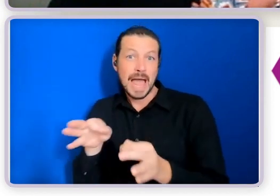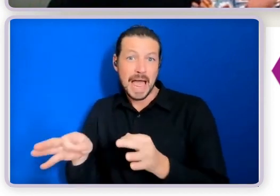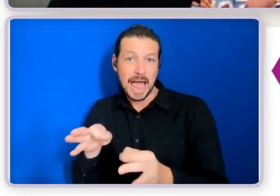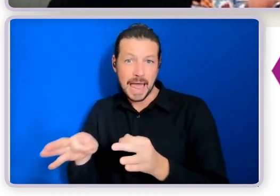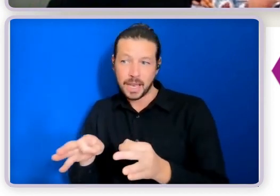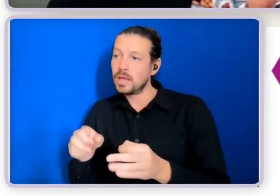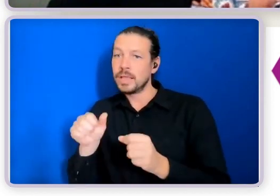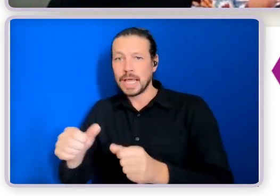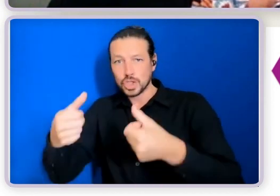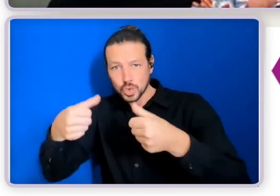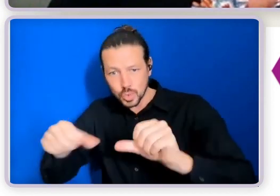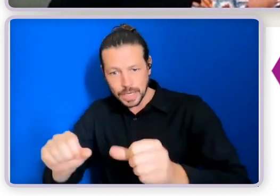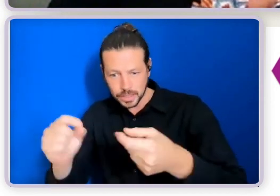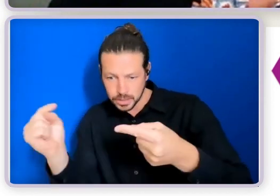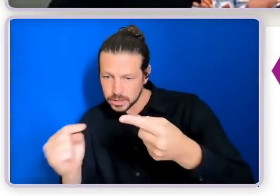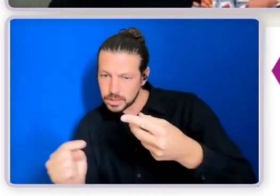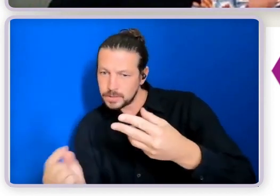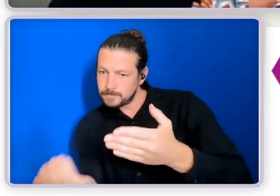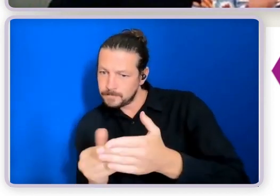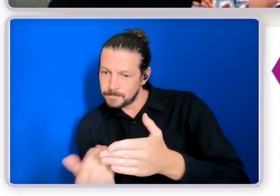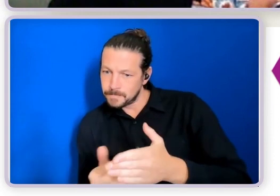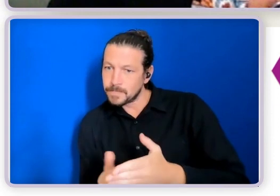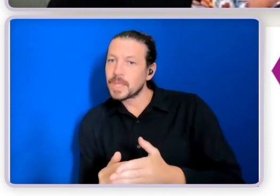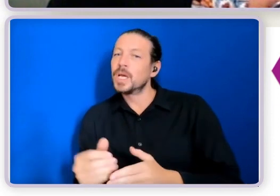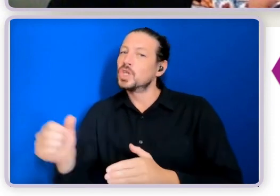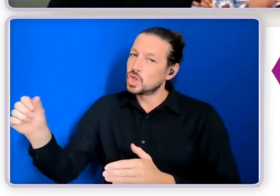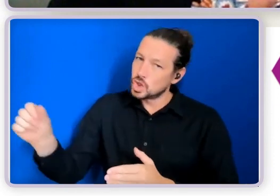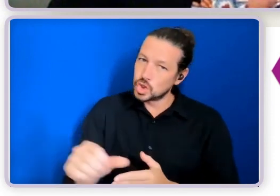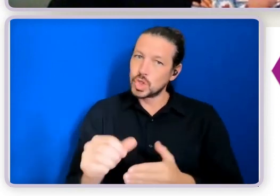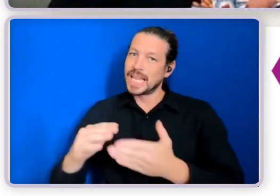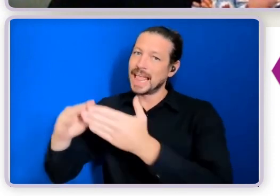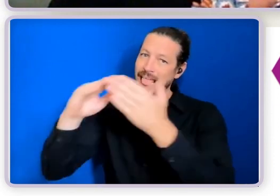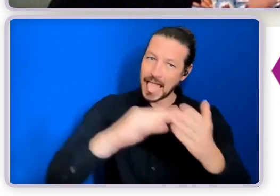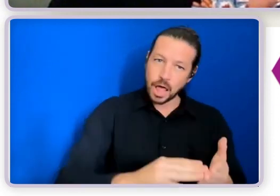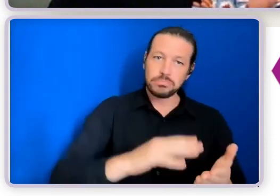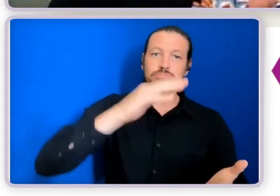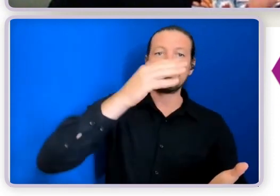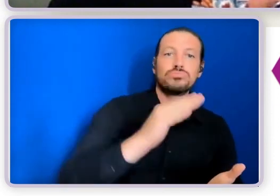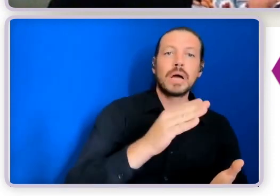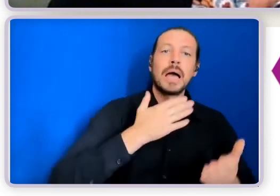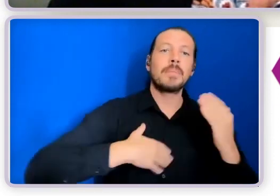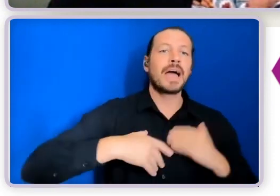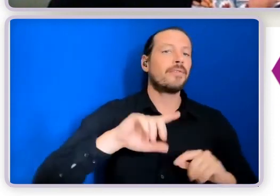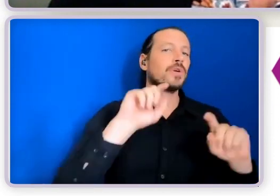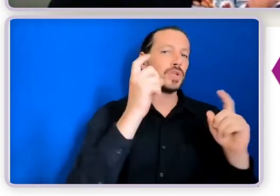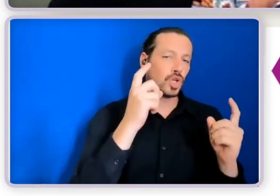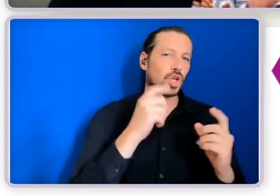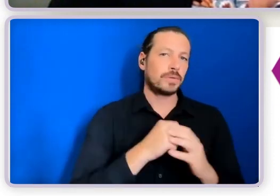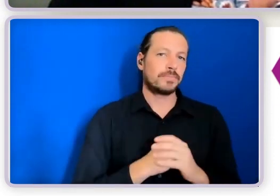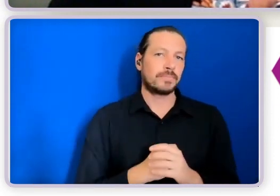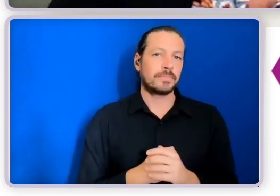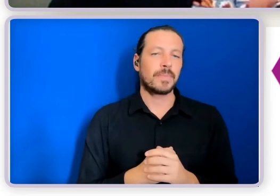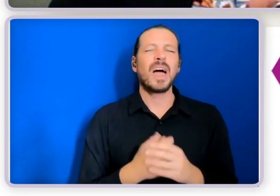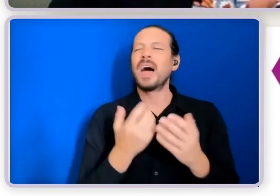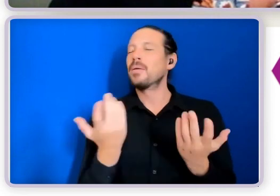put in place would address behaviours of concern. And then there's some very general things